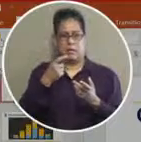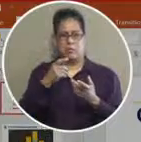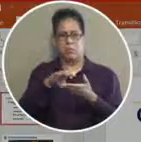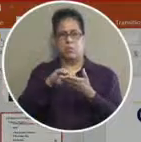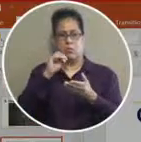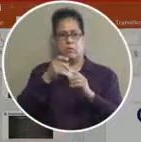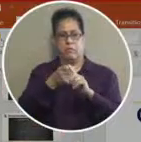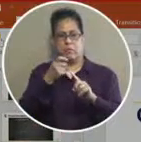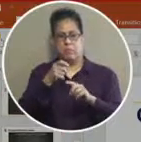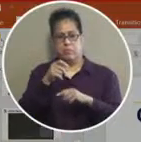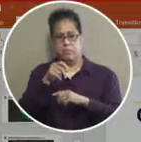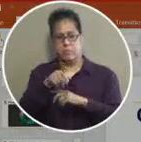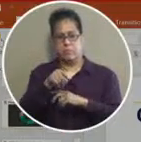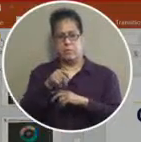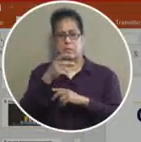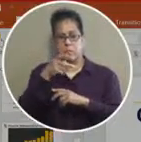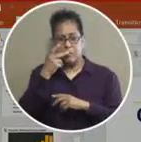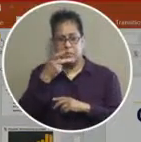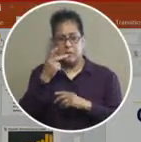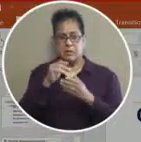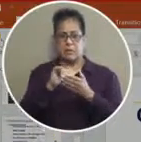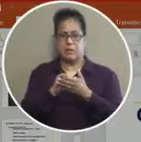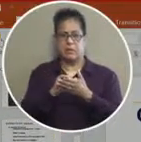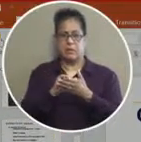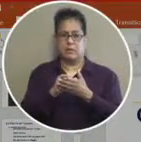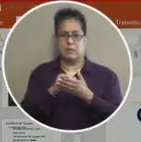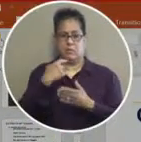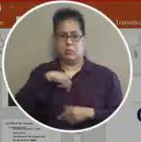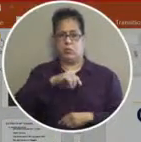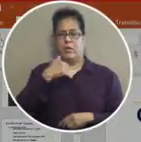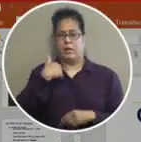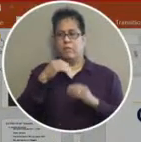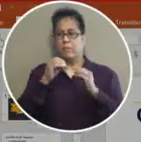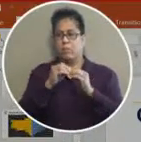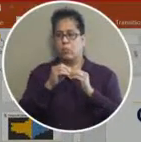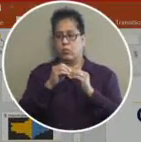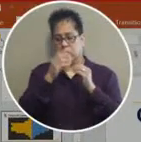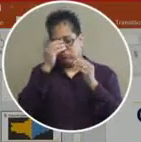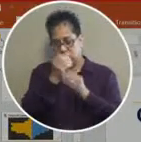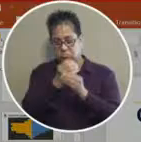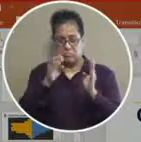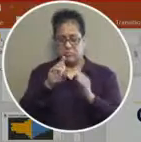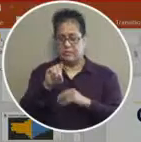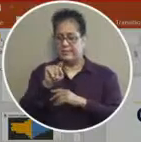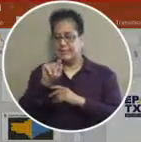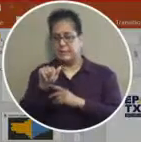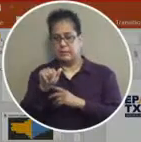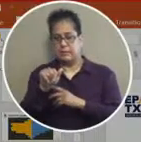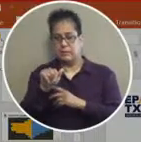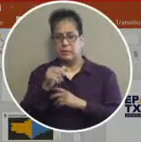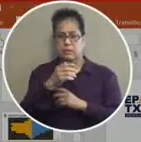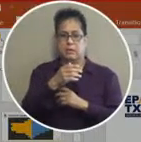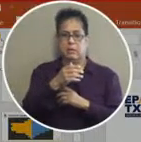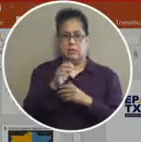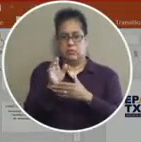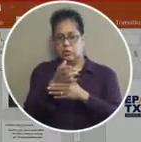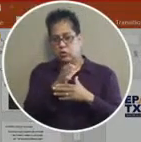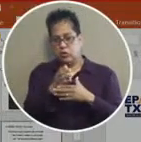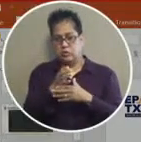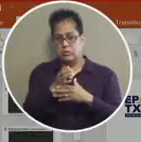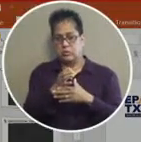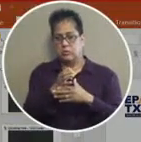from listening to the voices of the public is that we have more data that we can share. If we can't share more data, that's